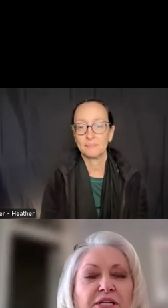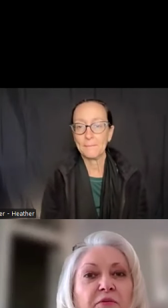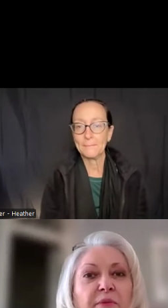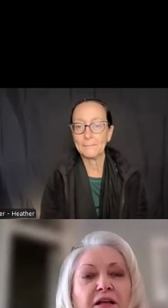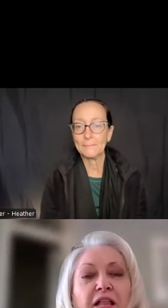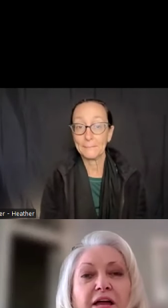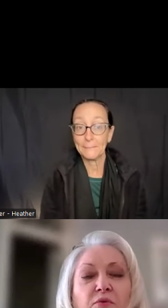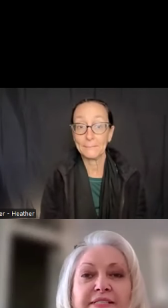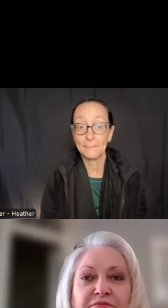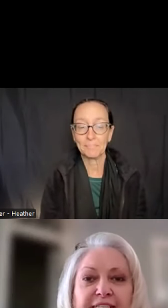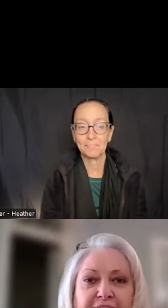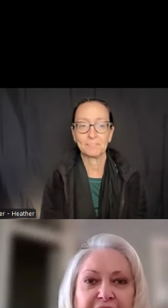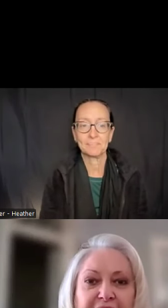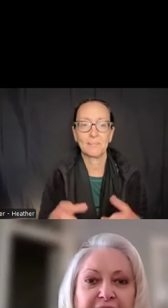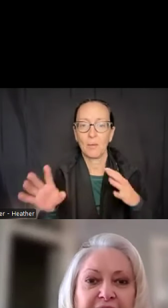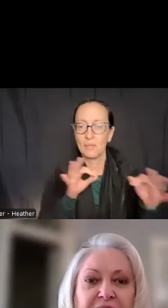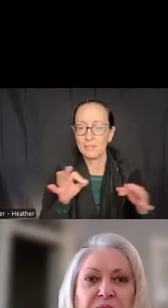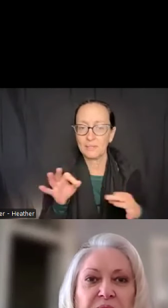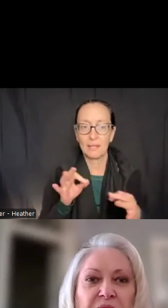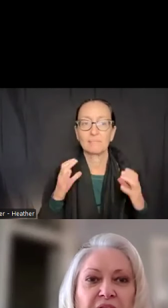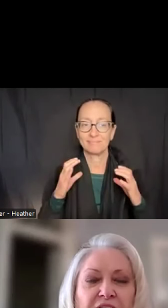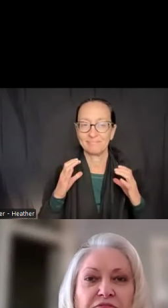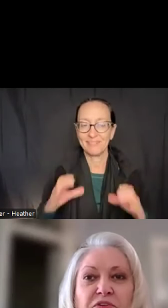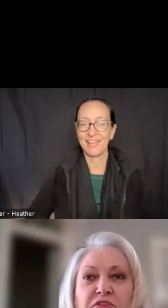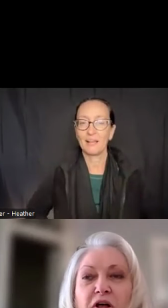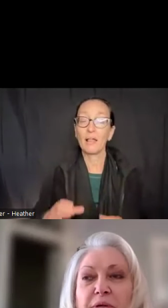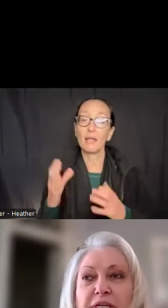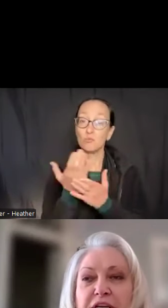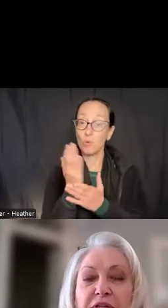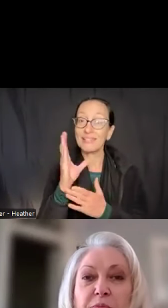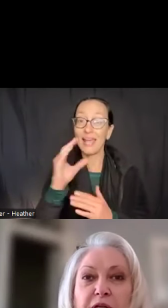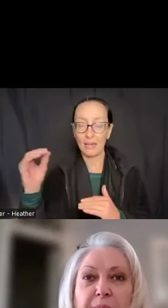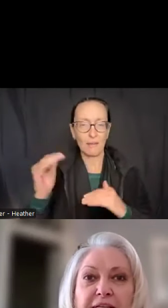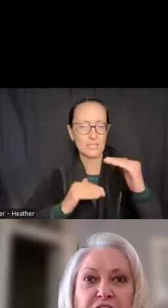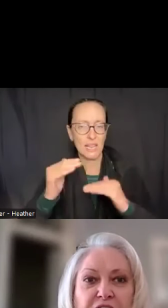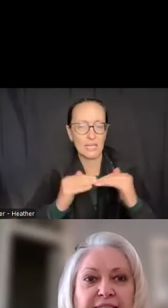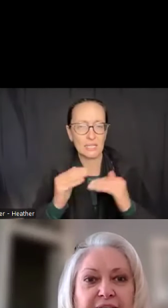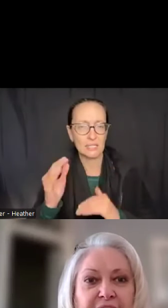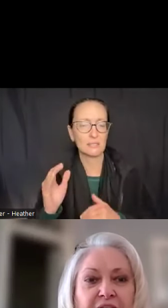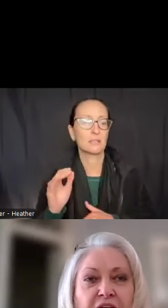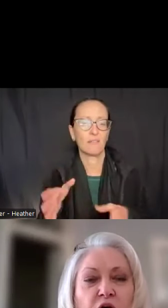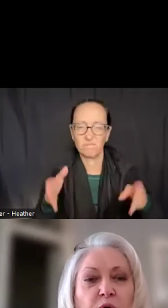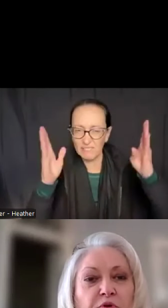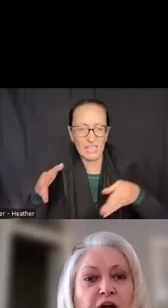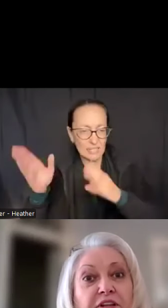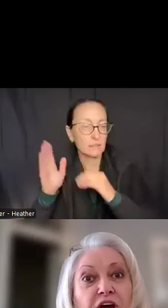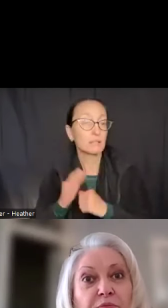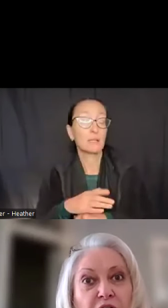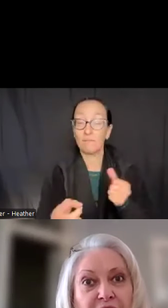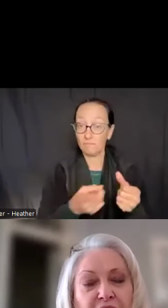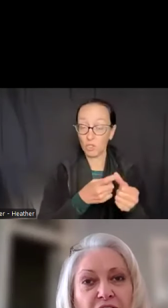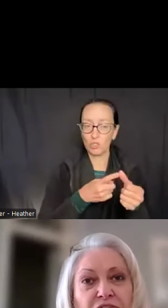We're going to talk about client rights in facilities. So first of all, I want to tell you a little bit about DRSC. We're a